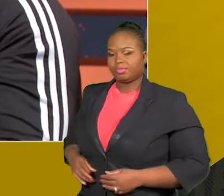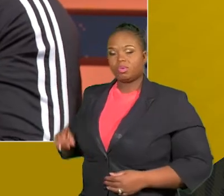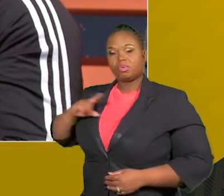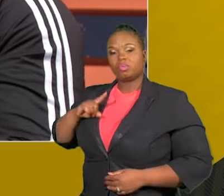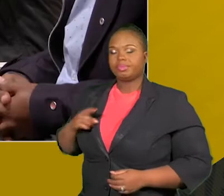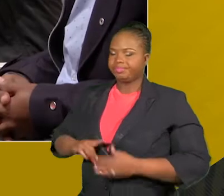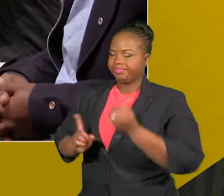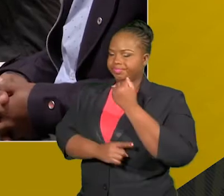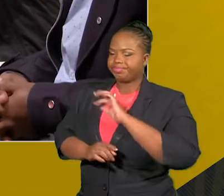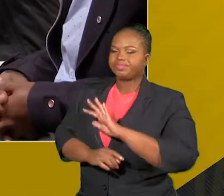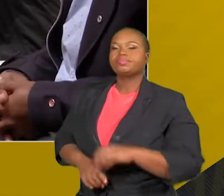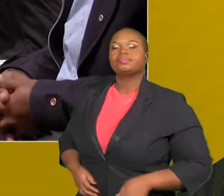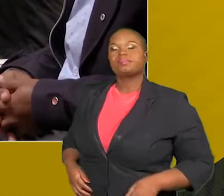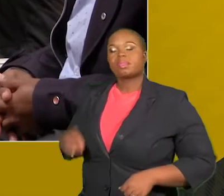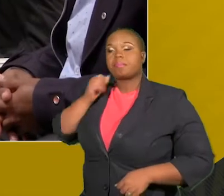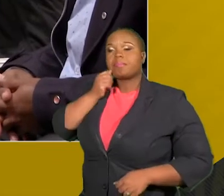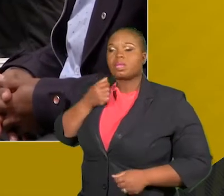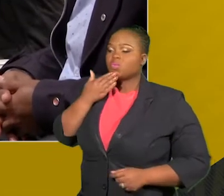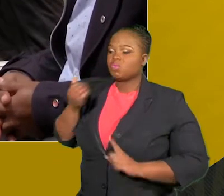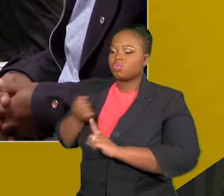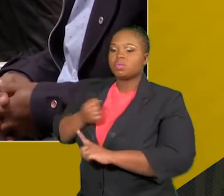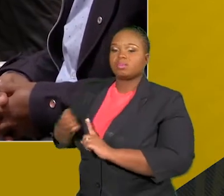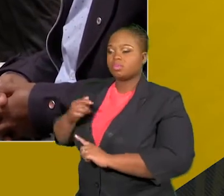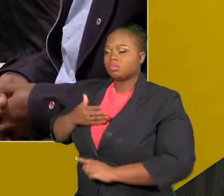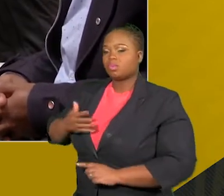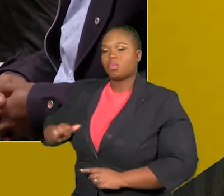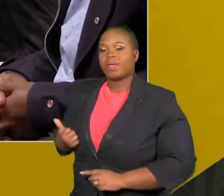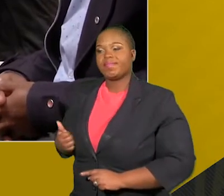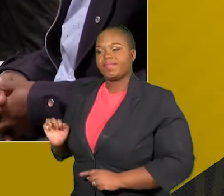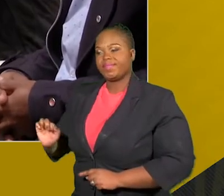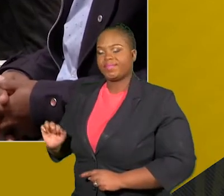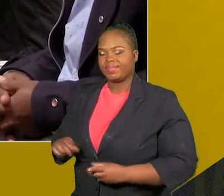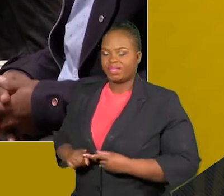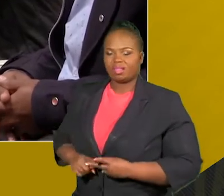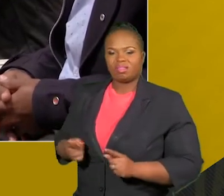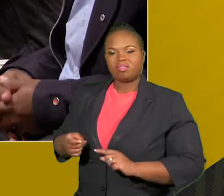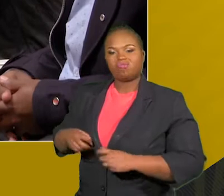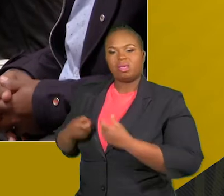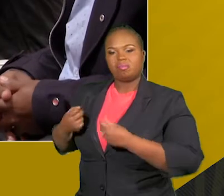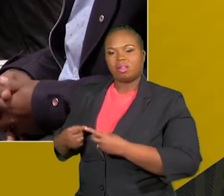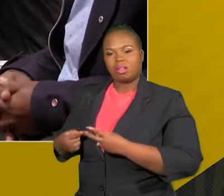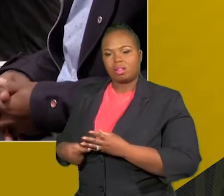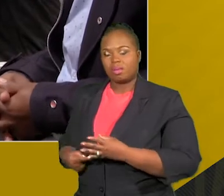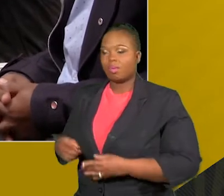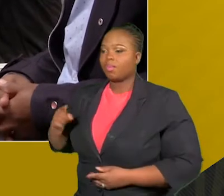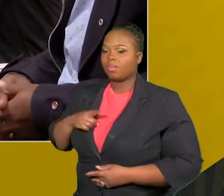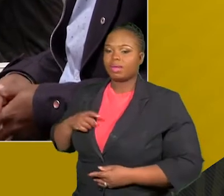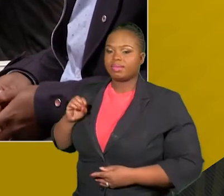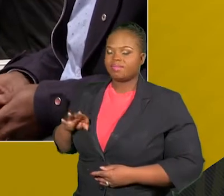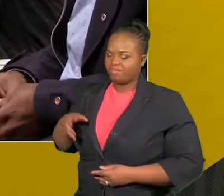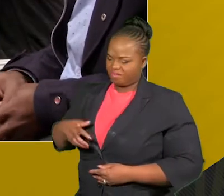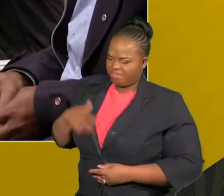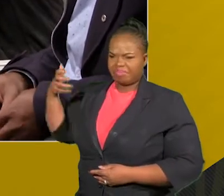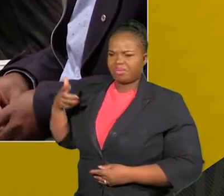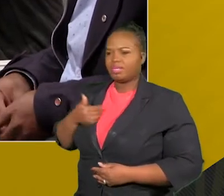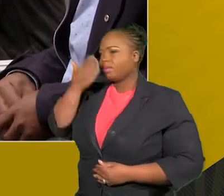as my last point, you find that men who beat up their wife and men who do all these sorts of other things, it's because when they are in anger, they